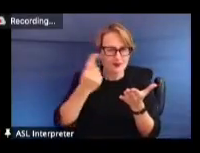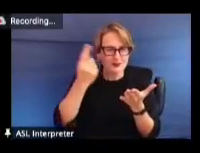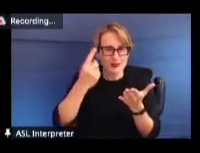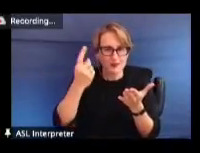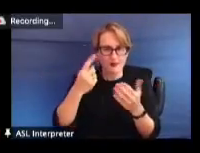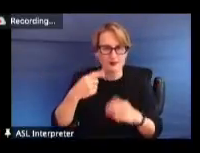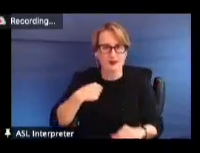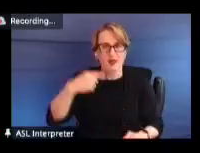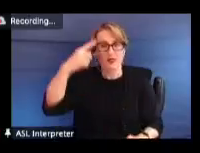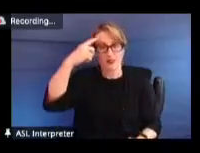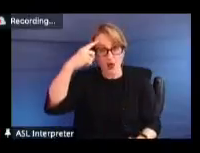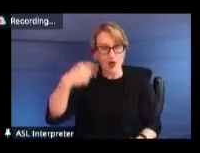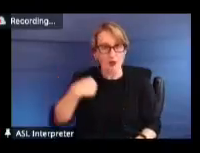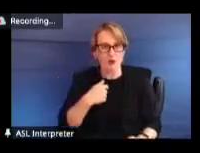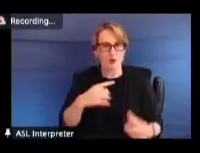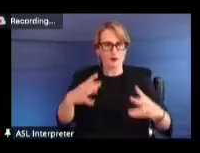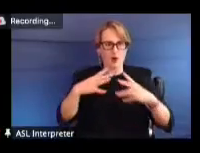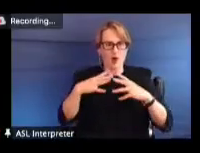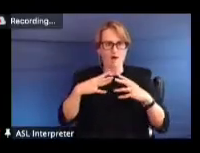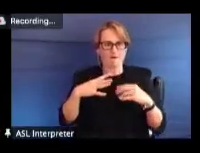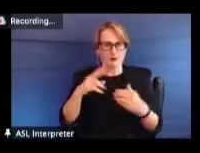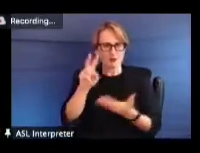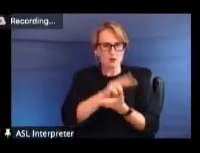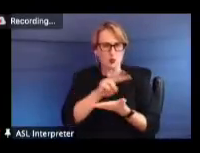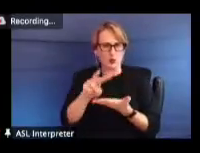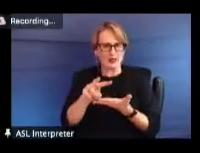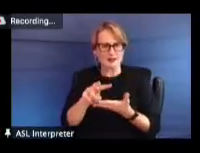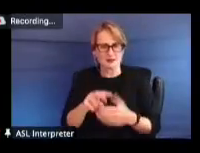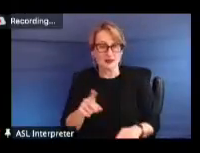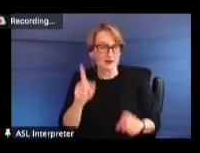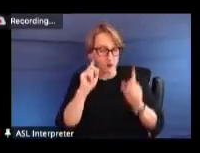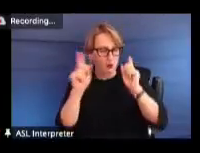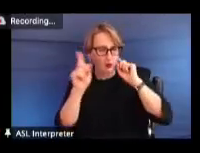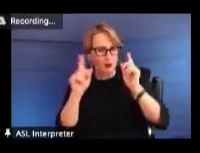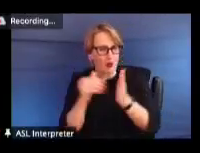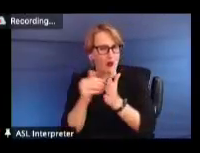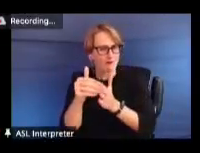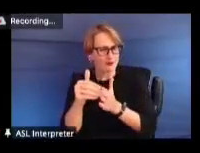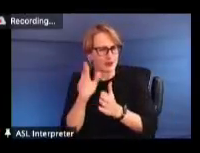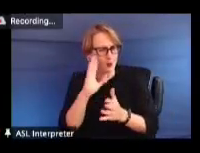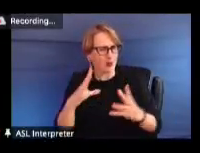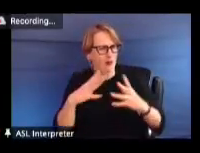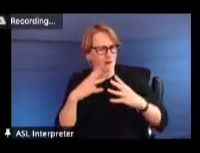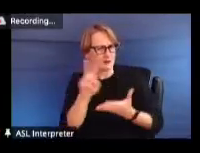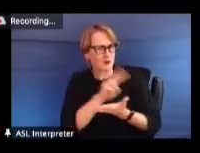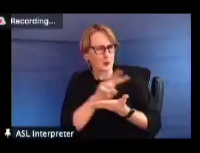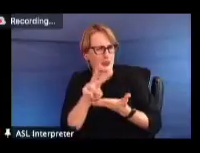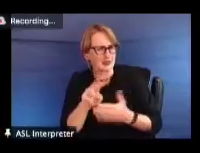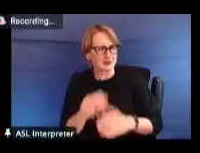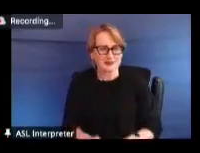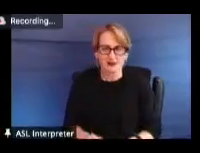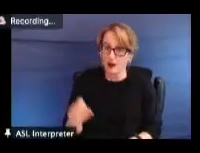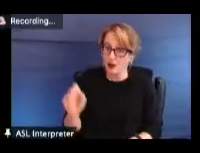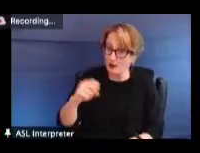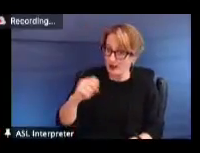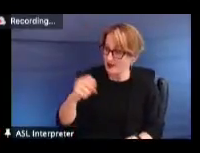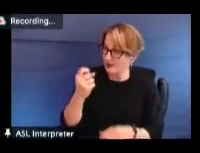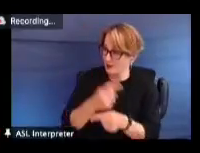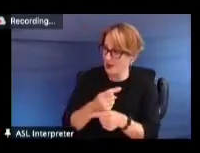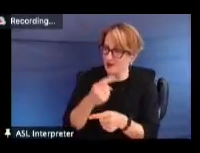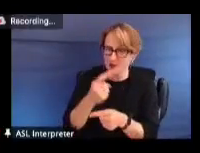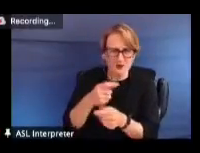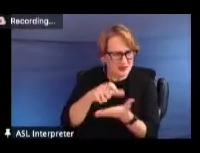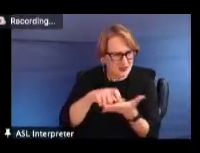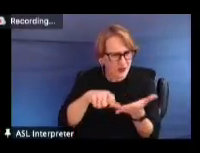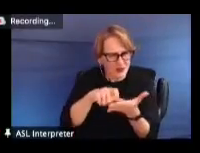we were taking a 2-week vacation. Oh, I know. Yeah, I've heard several of those. We're taking vacation. Oh no, it was. Oh yeah, no, it was. Was it an